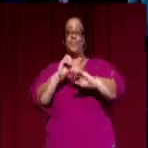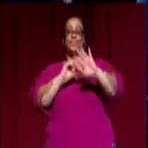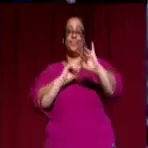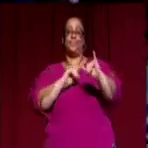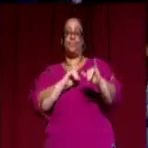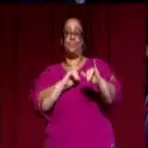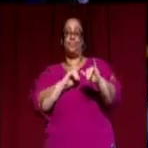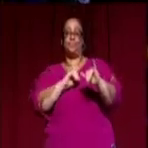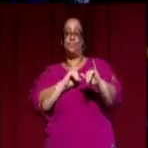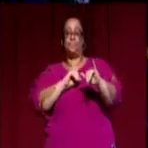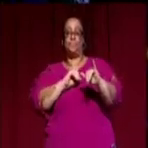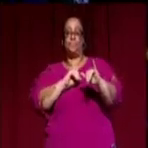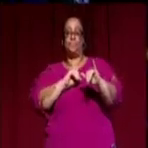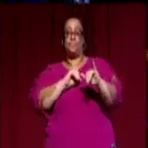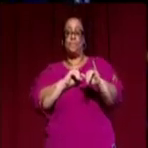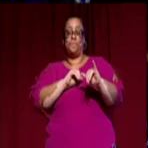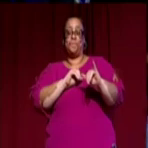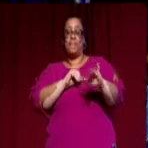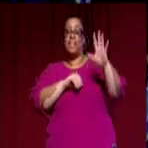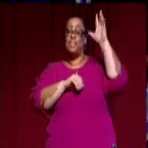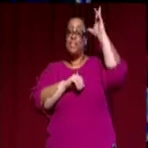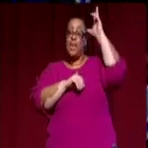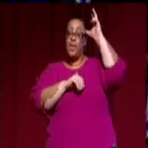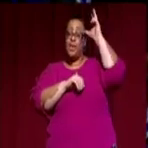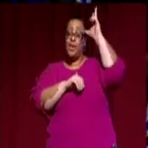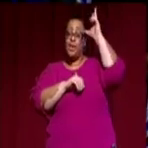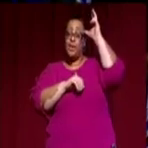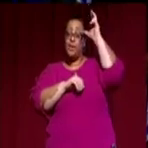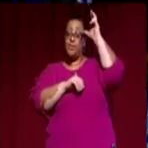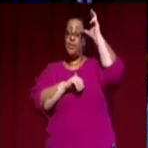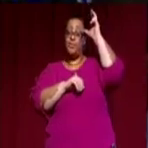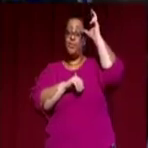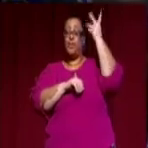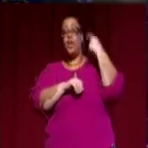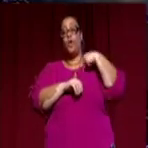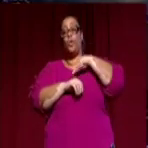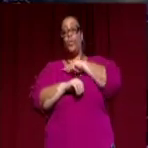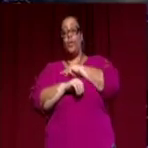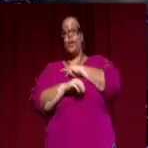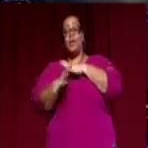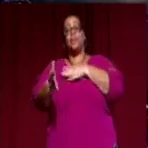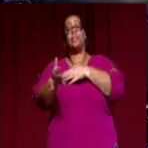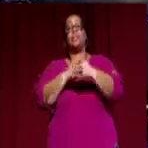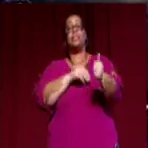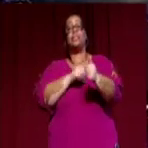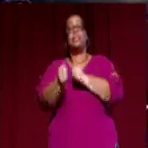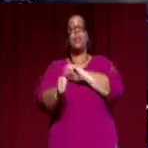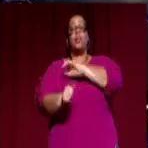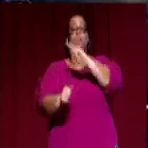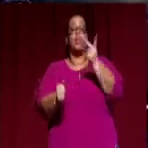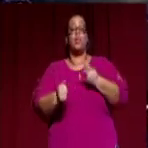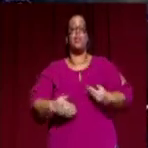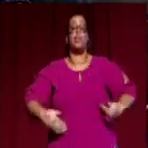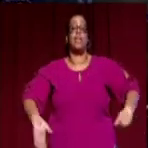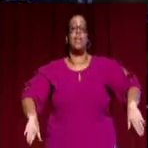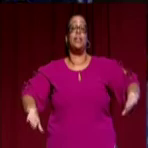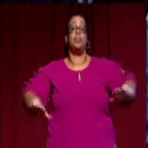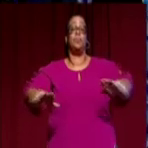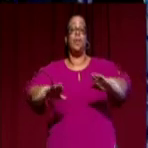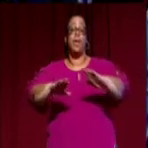yes. Oh, Satan, we're gonna tear your